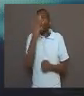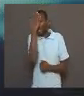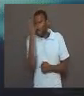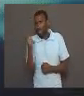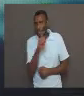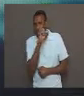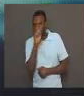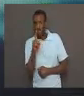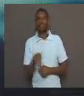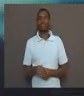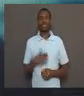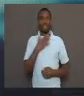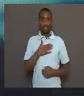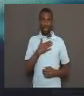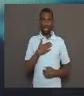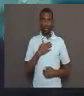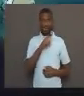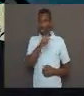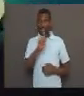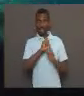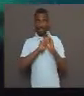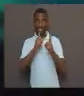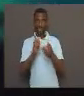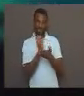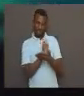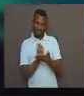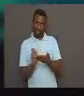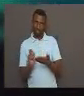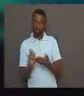Please write down your answers.